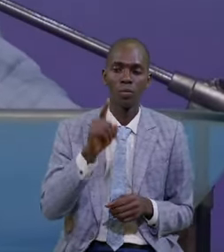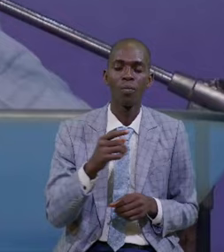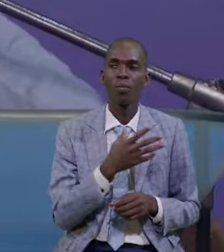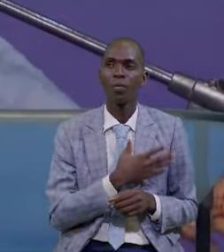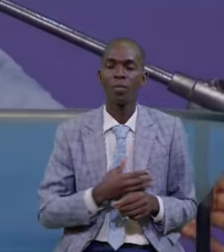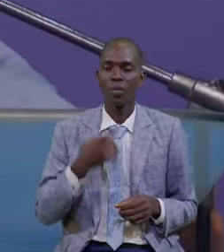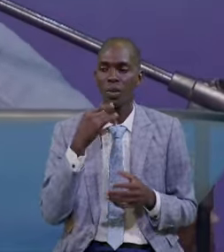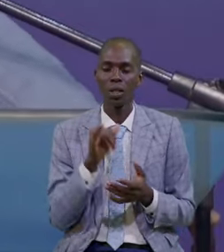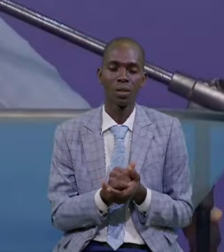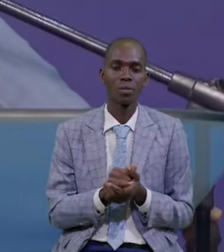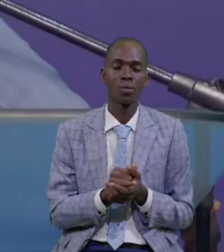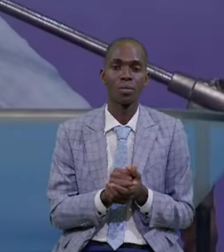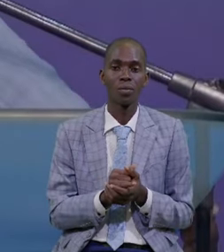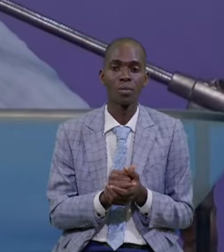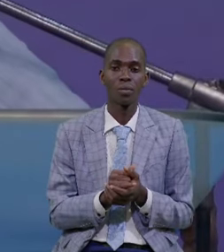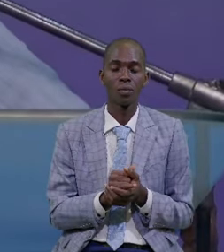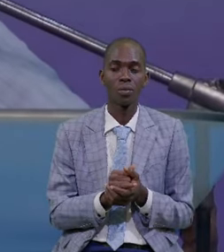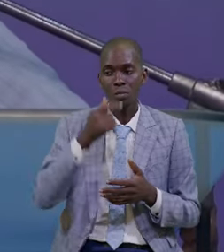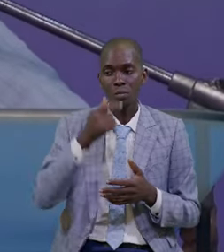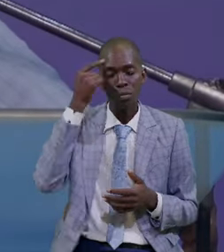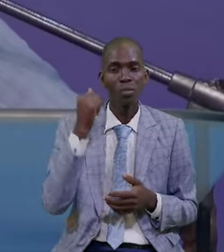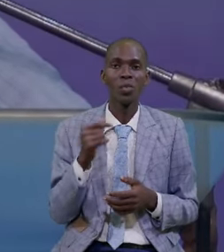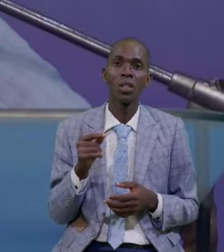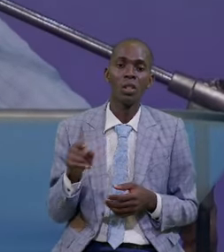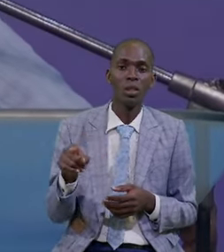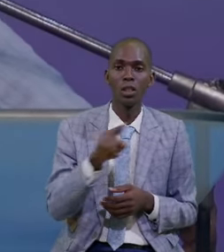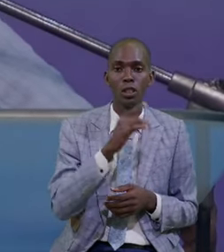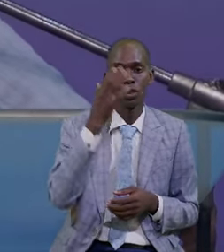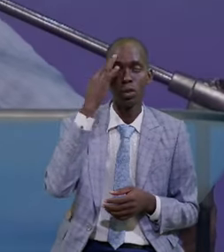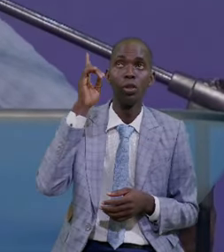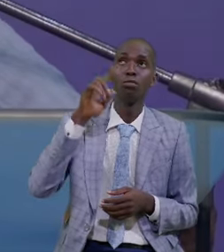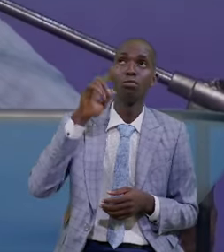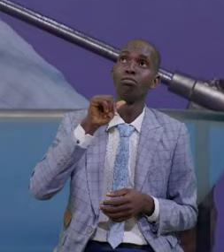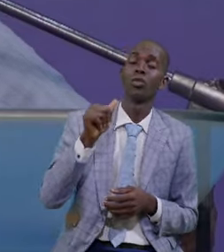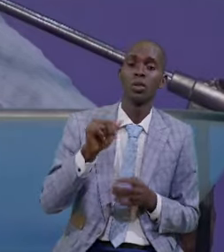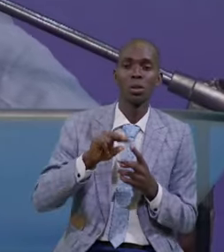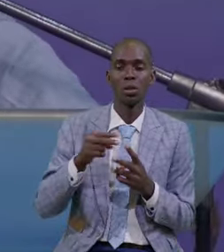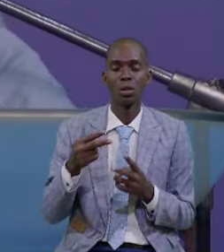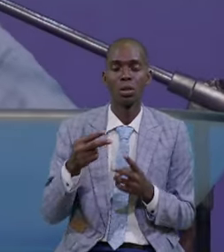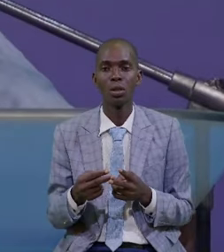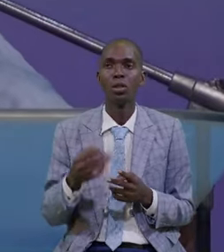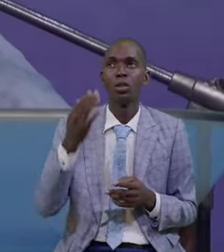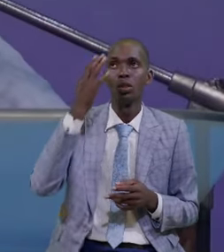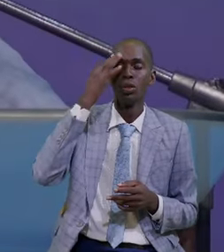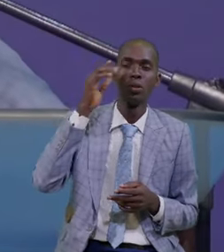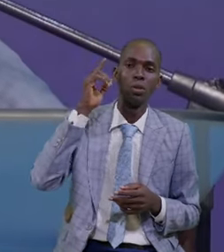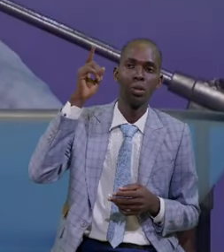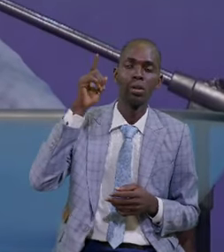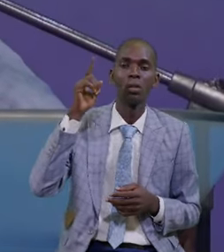because they know him not, neither knoweth him, but she know him. For